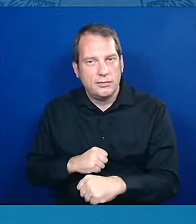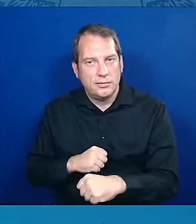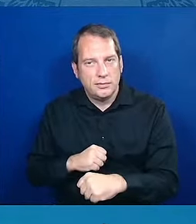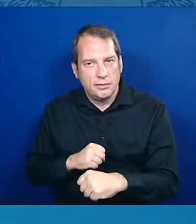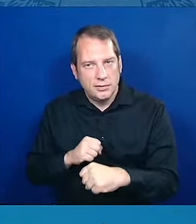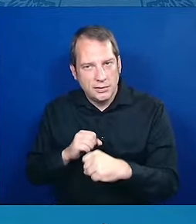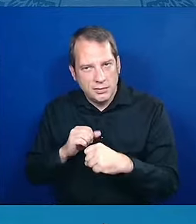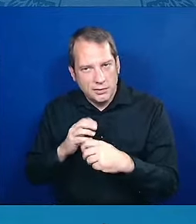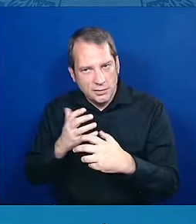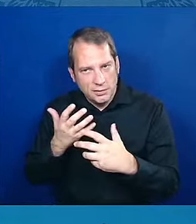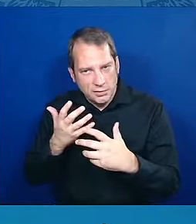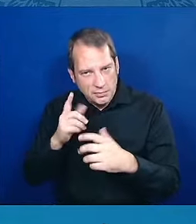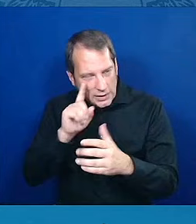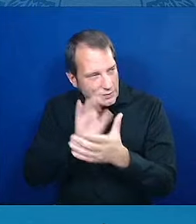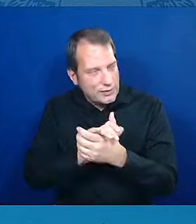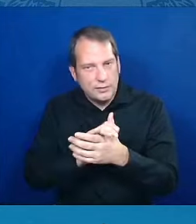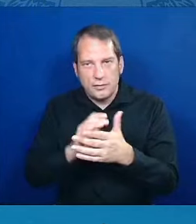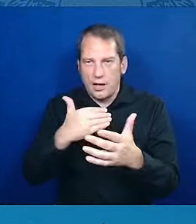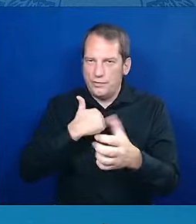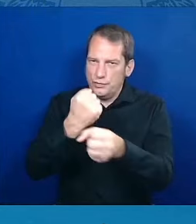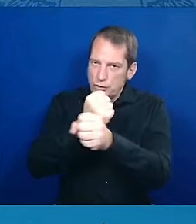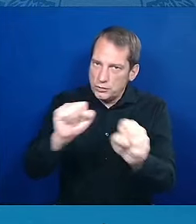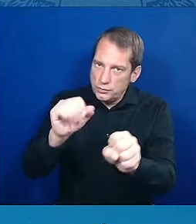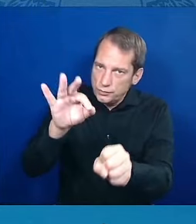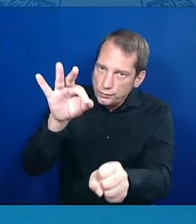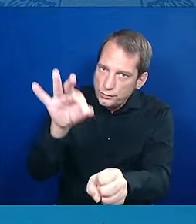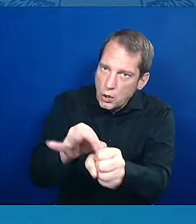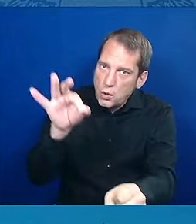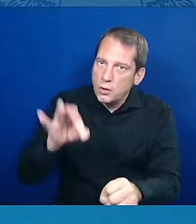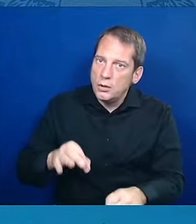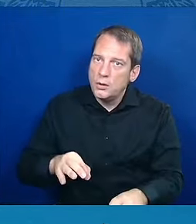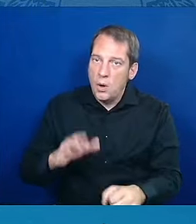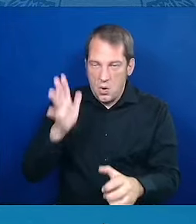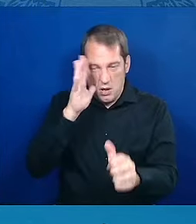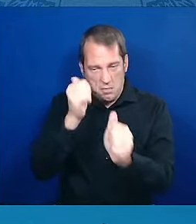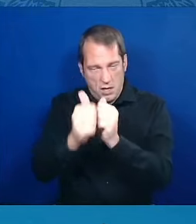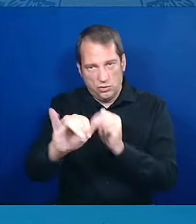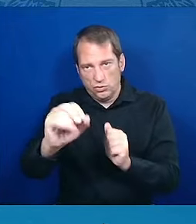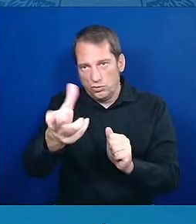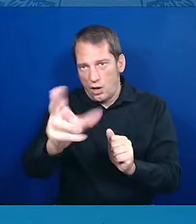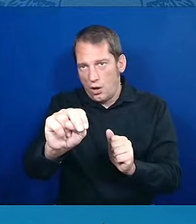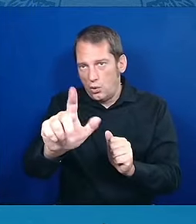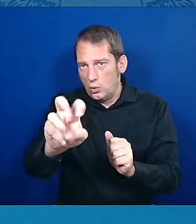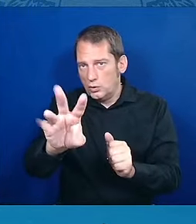Voting Rights Advancement Act and the Freedom to Vote Act.